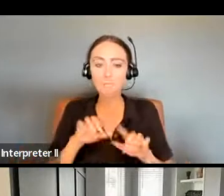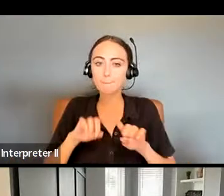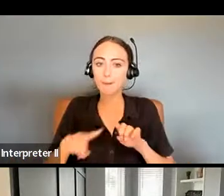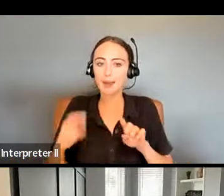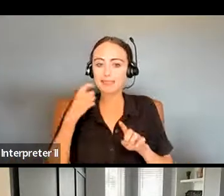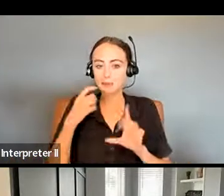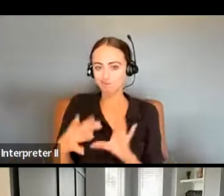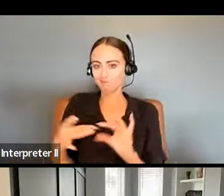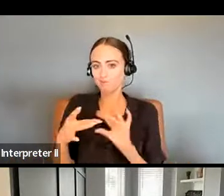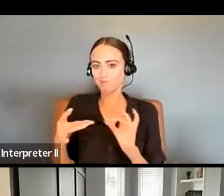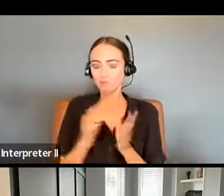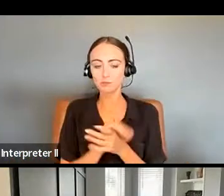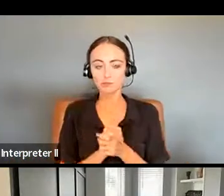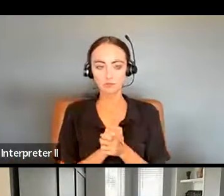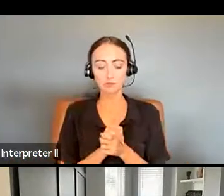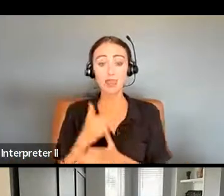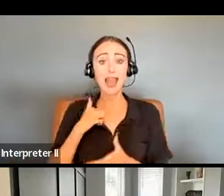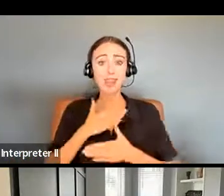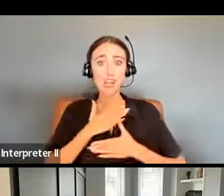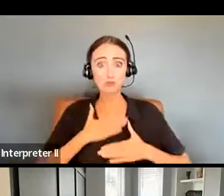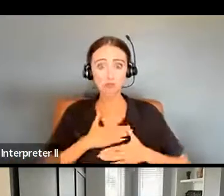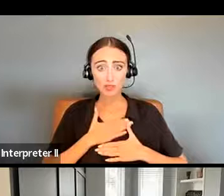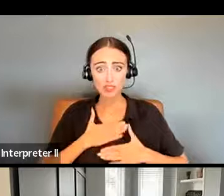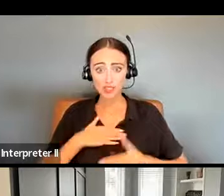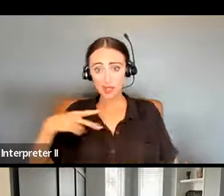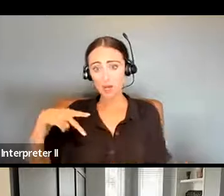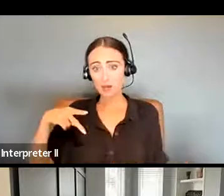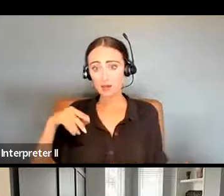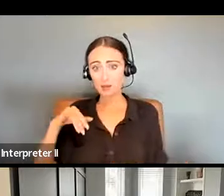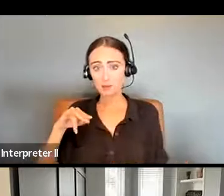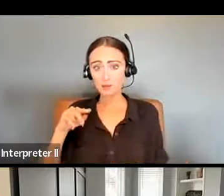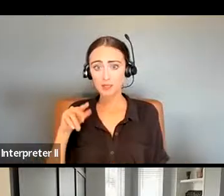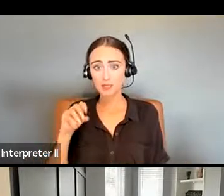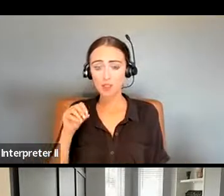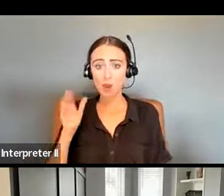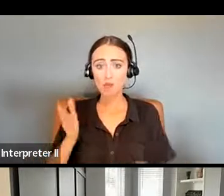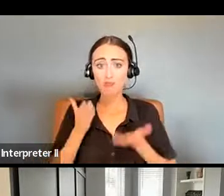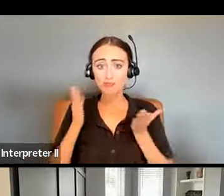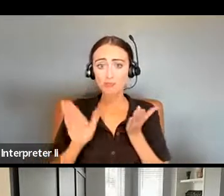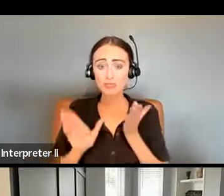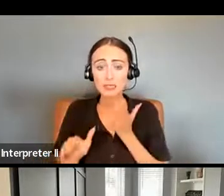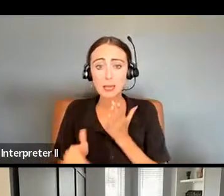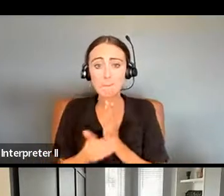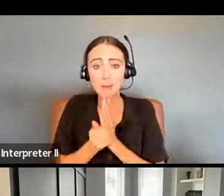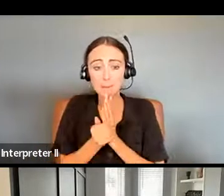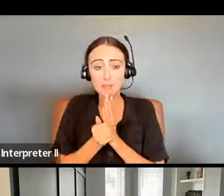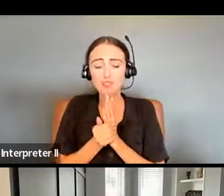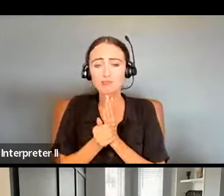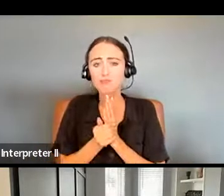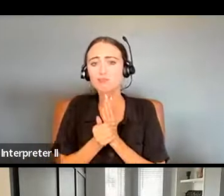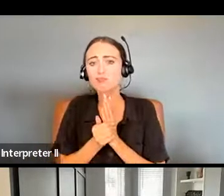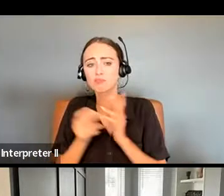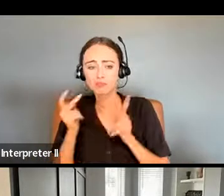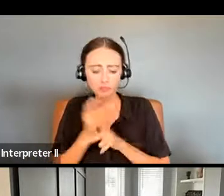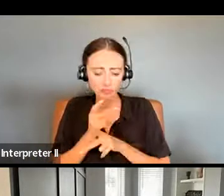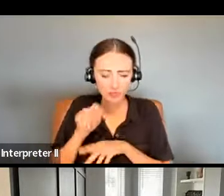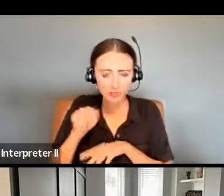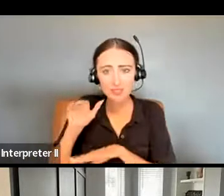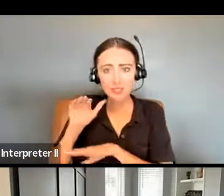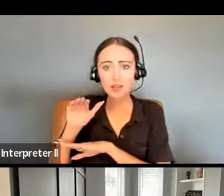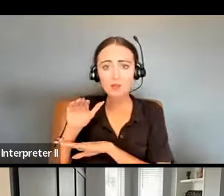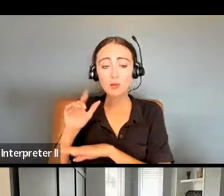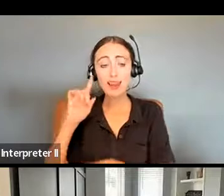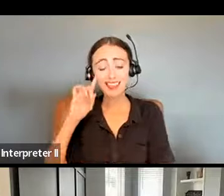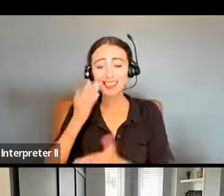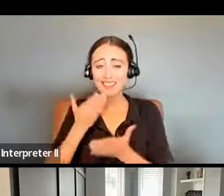just say that, I appreciate Councilmember Pinto bringing up these amendments. and working through them this afternoon. I think